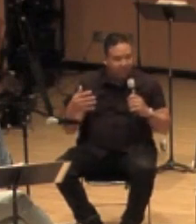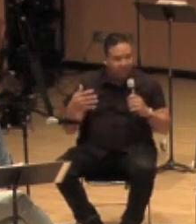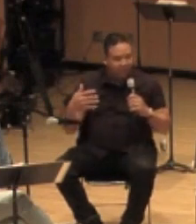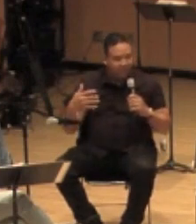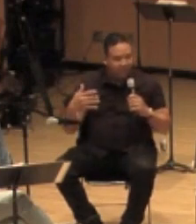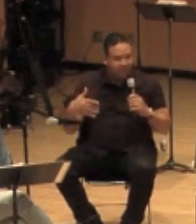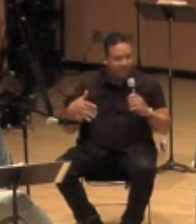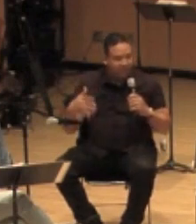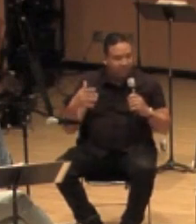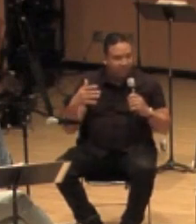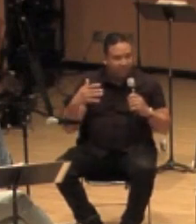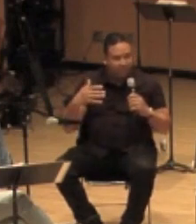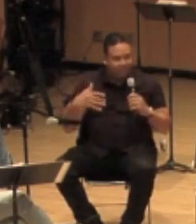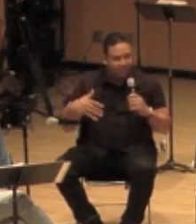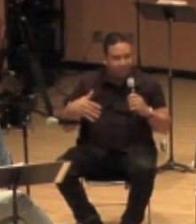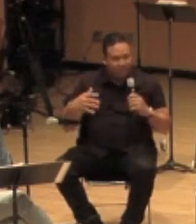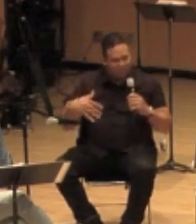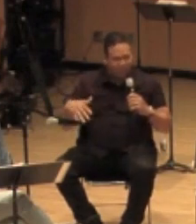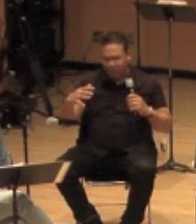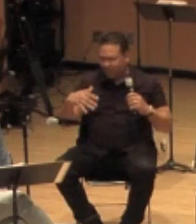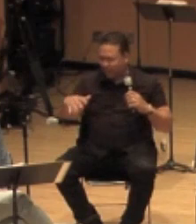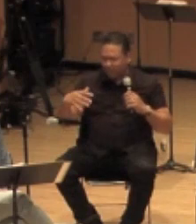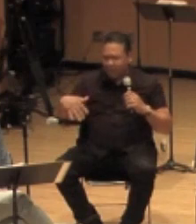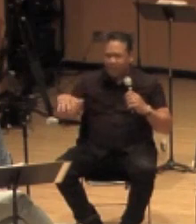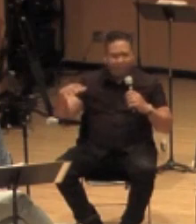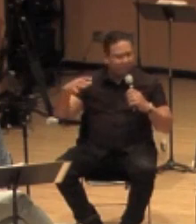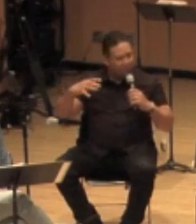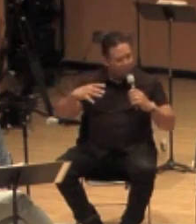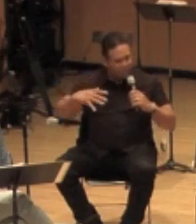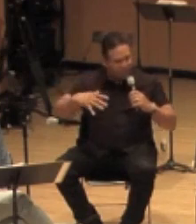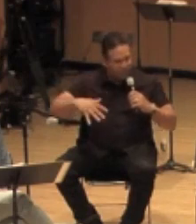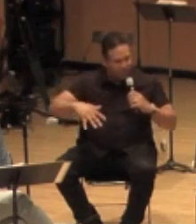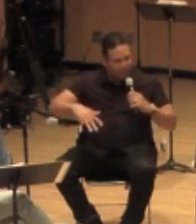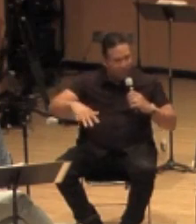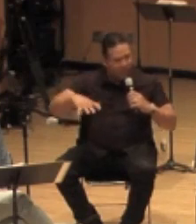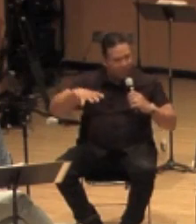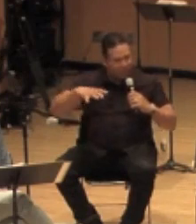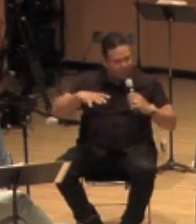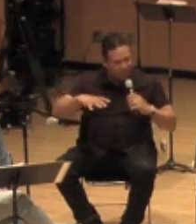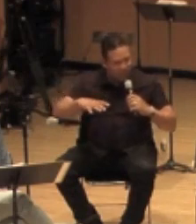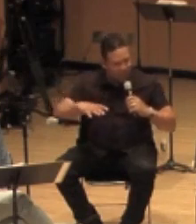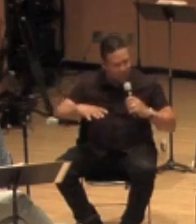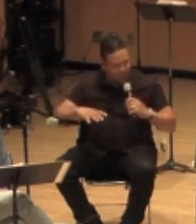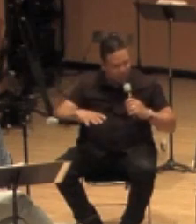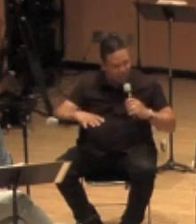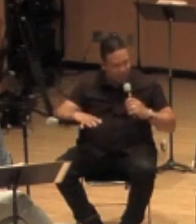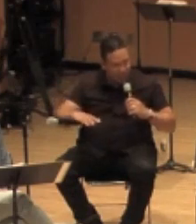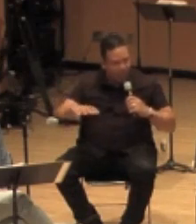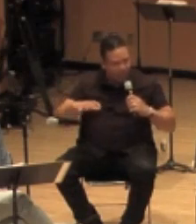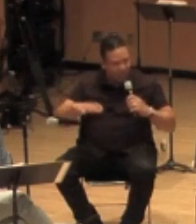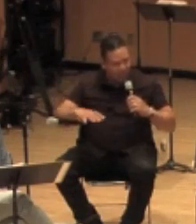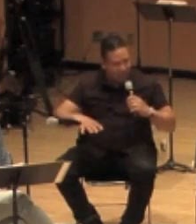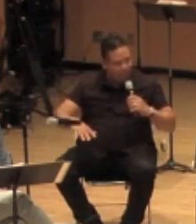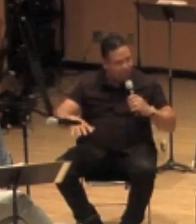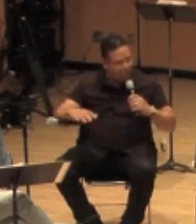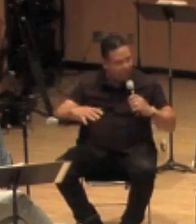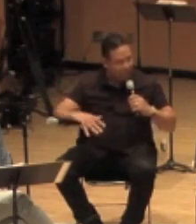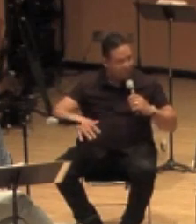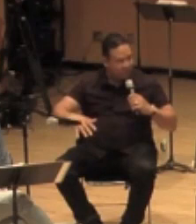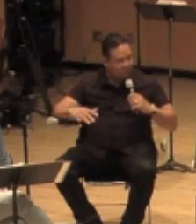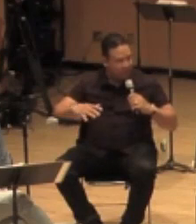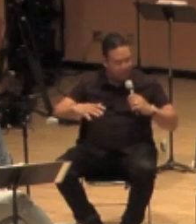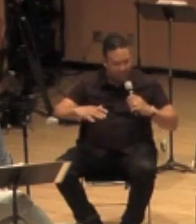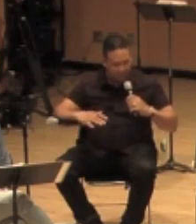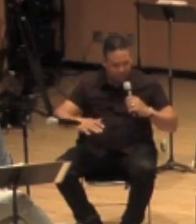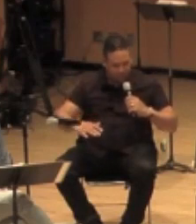able to as an actor starting sort of starting out you know being able to find language that you can kind of like almost in a covian